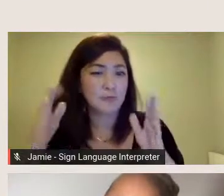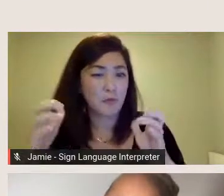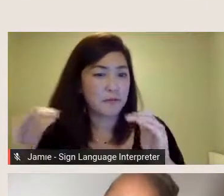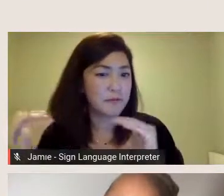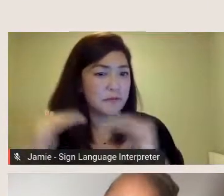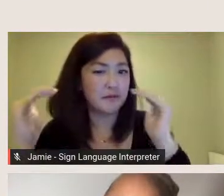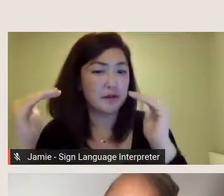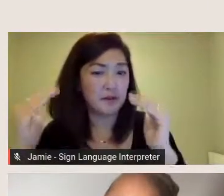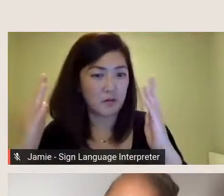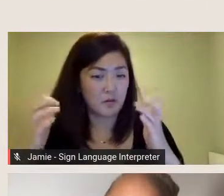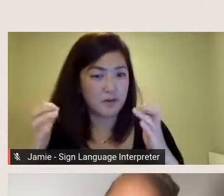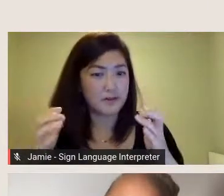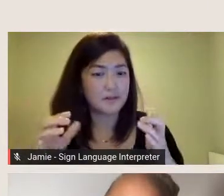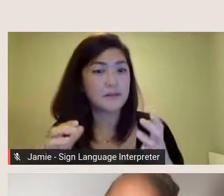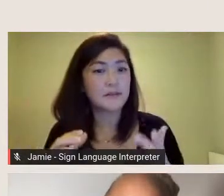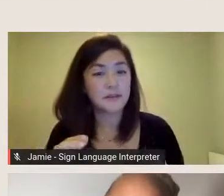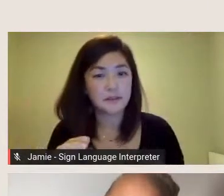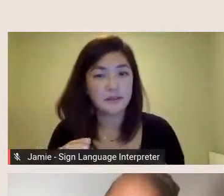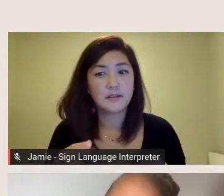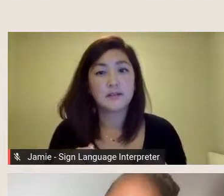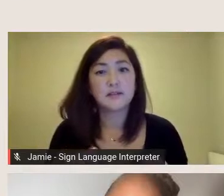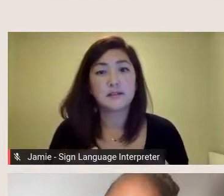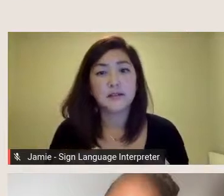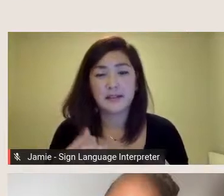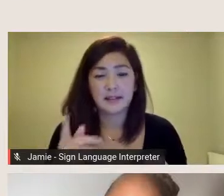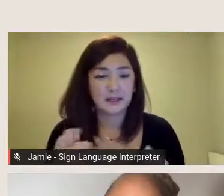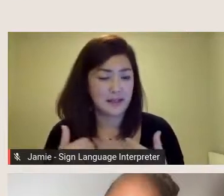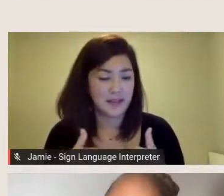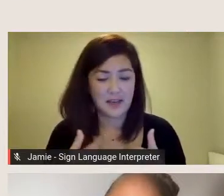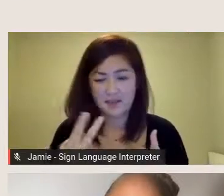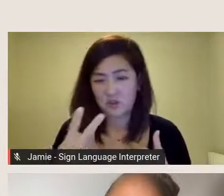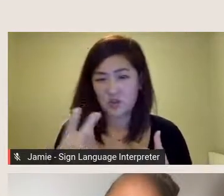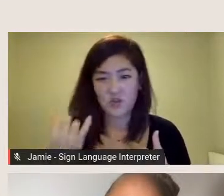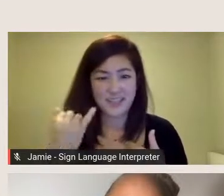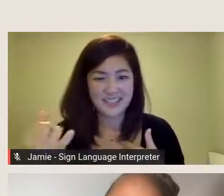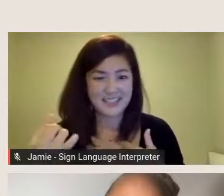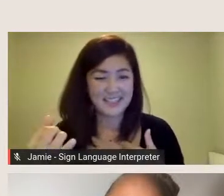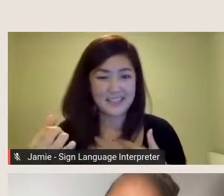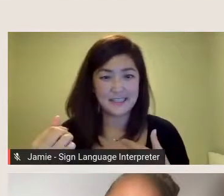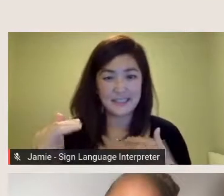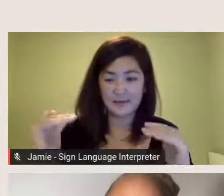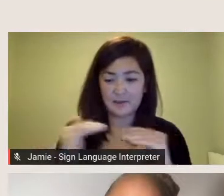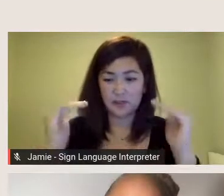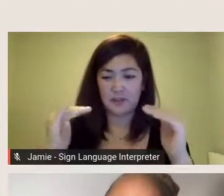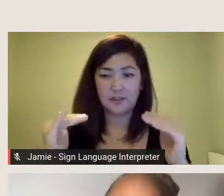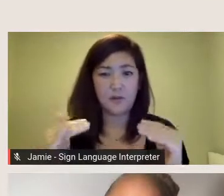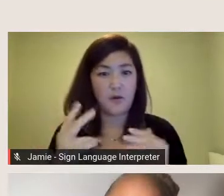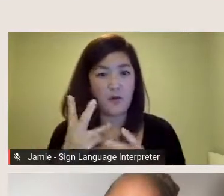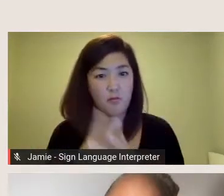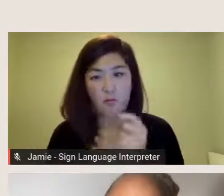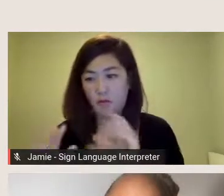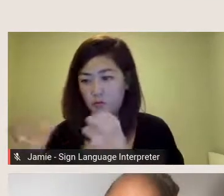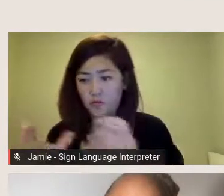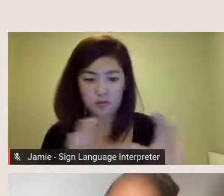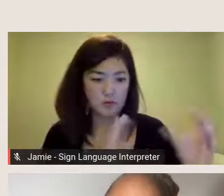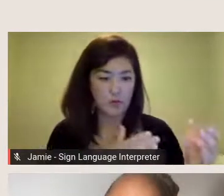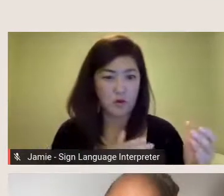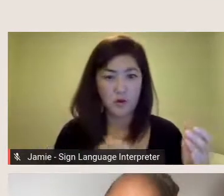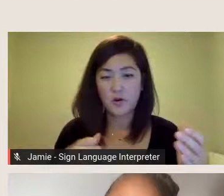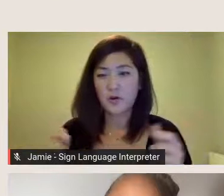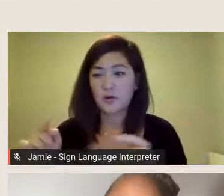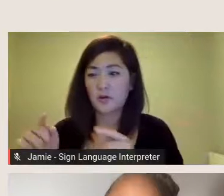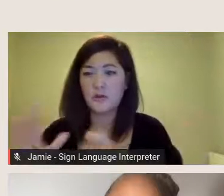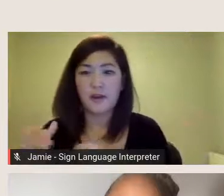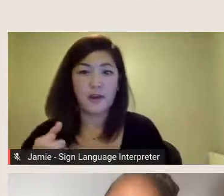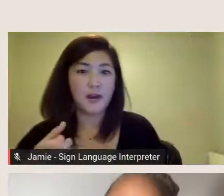of at the heart of the film, and these like kind of dueling ideas of justice that end up, that people can be kind of chanting the same thing and be after like completely